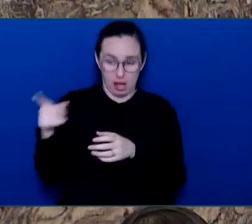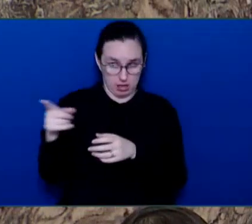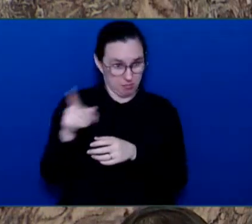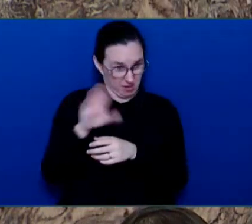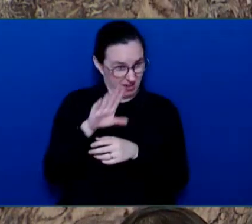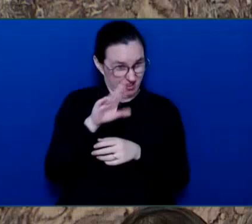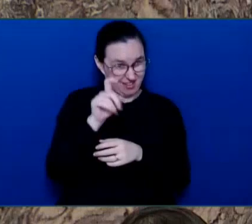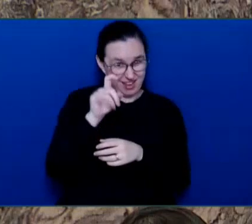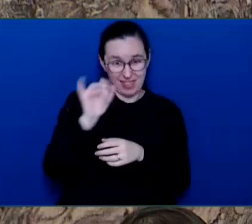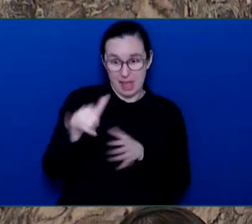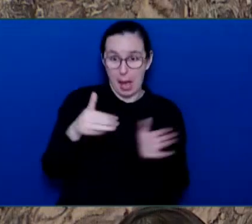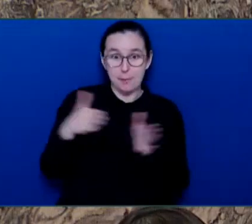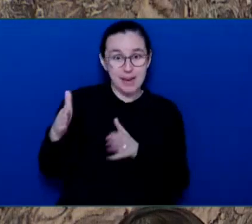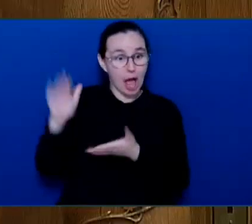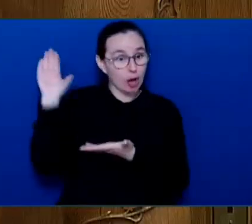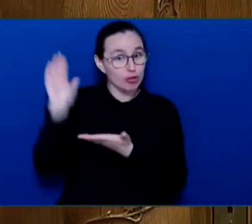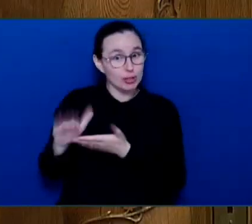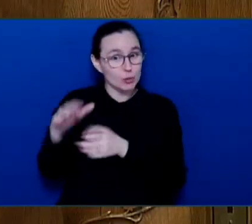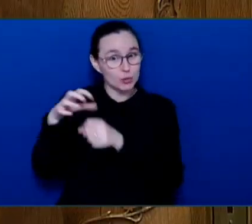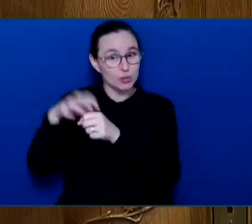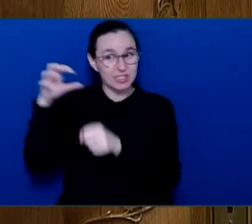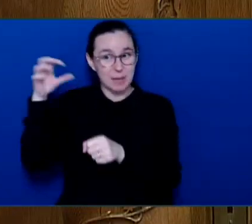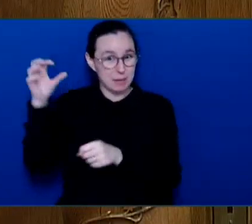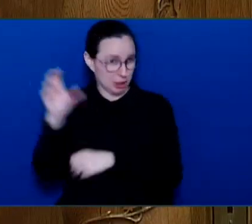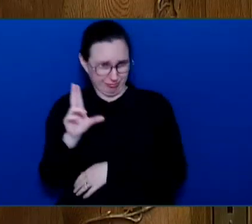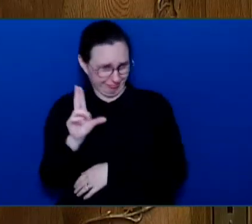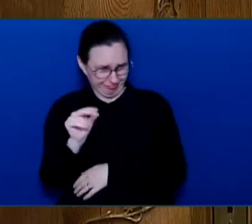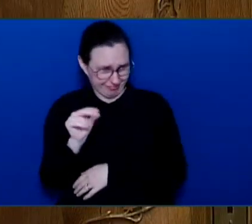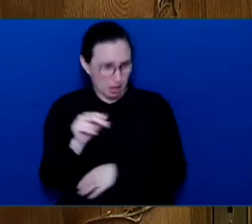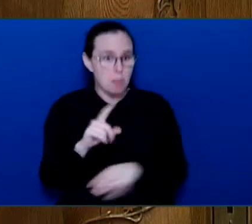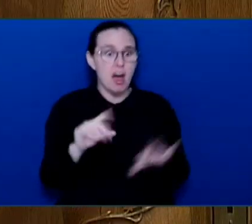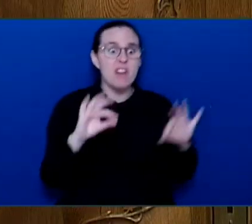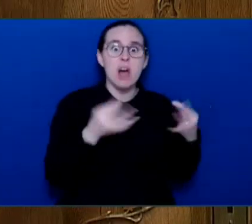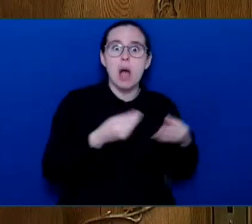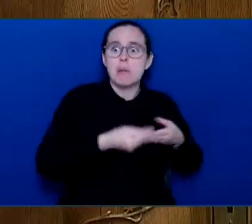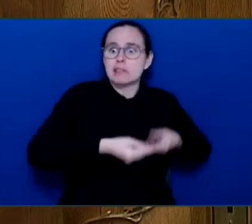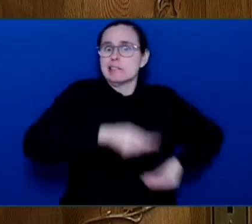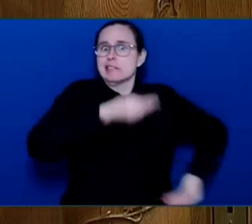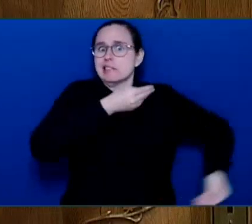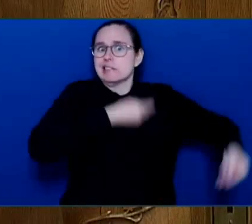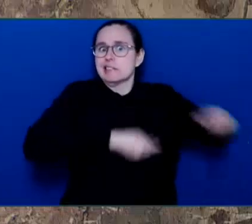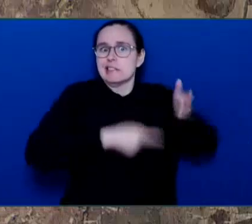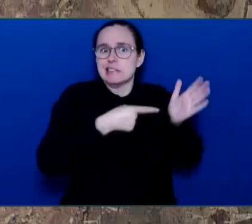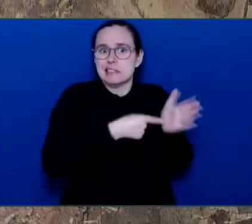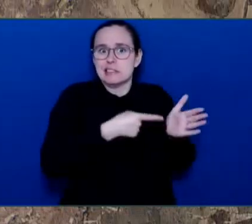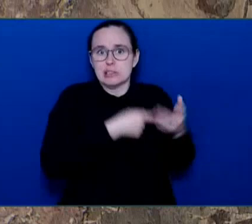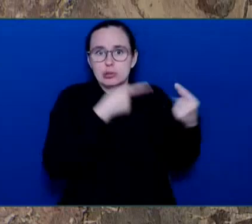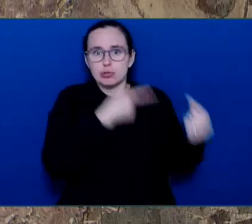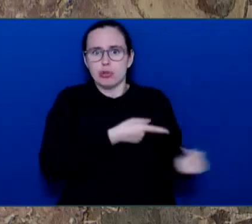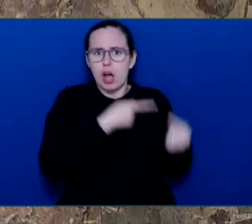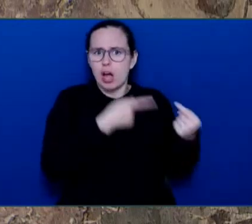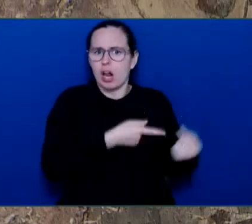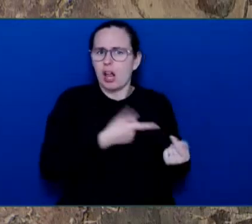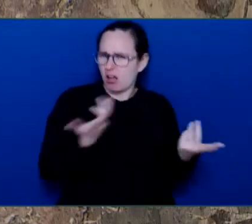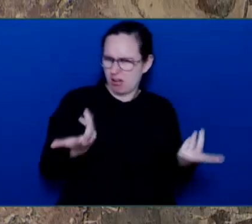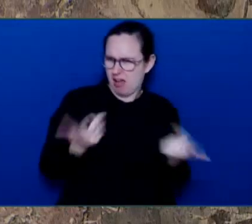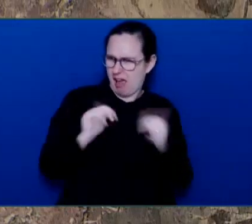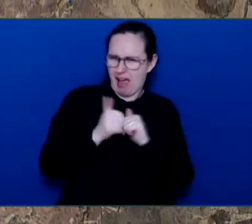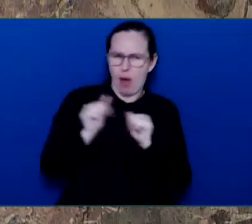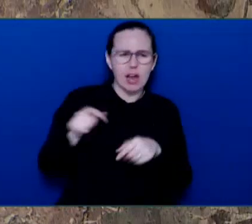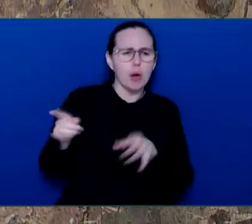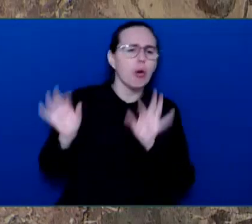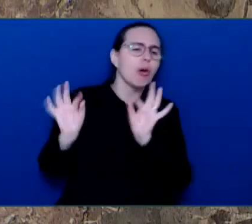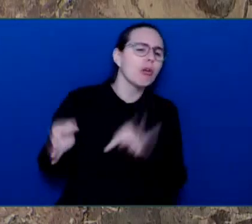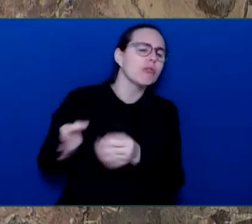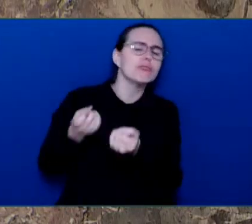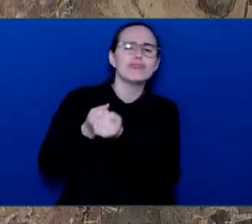crisis? Minister of Environment. Thank you, Mr. Speaker. Commentators from around